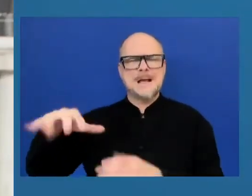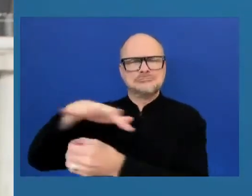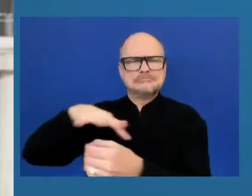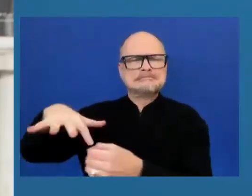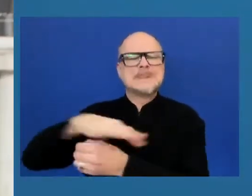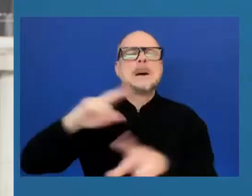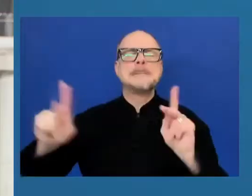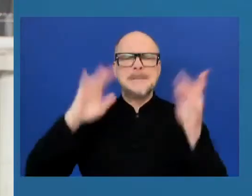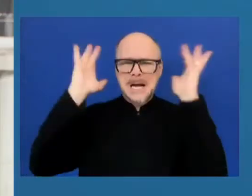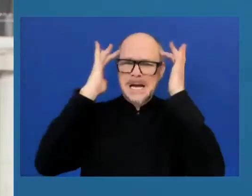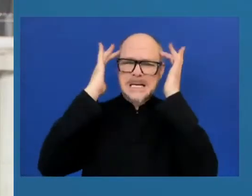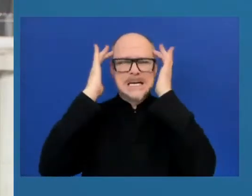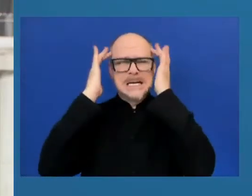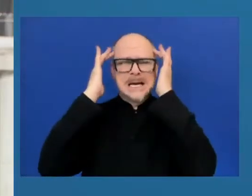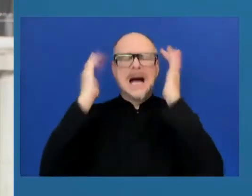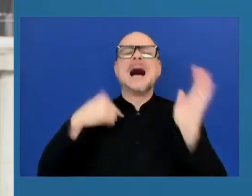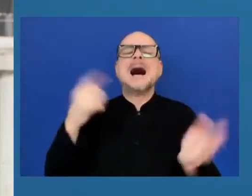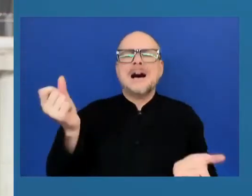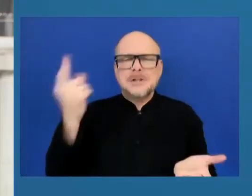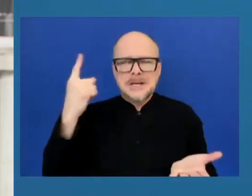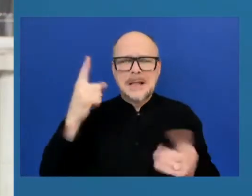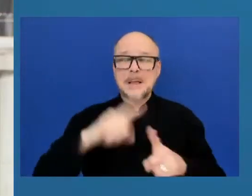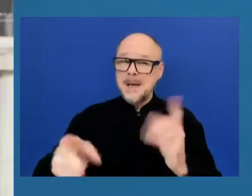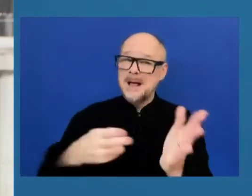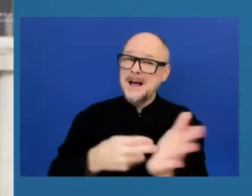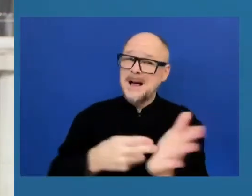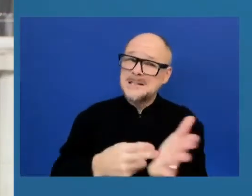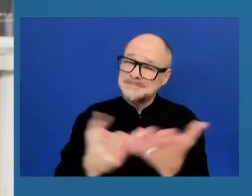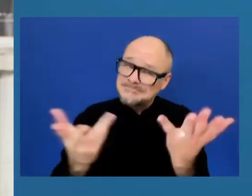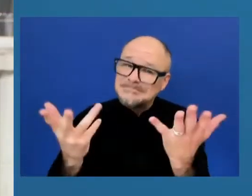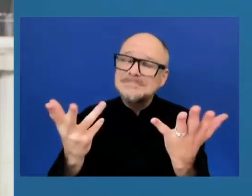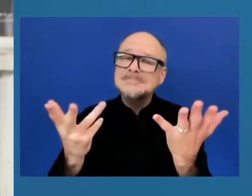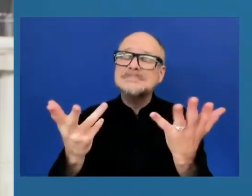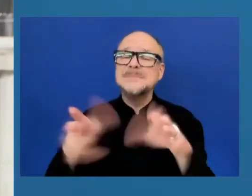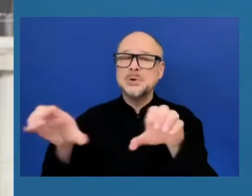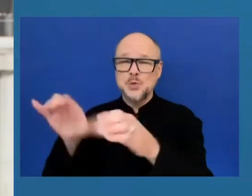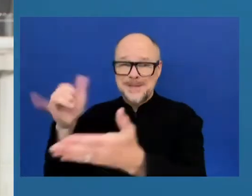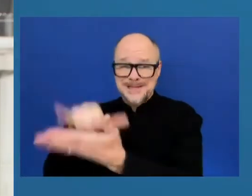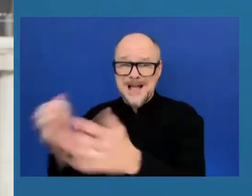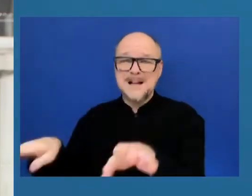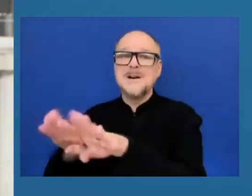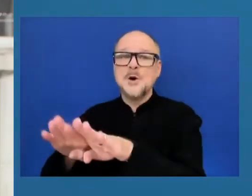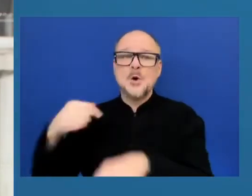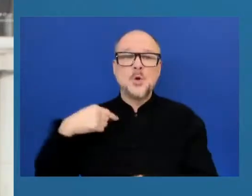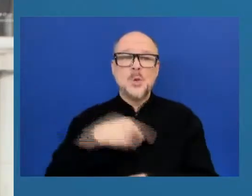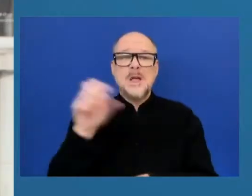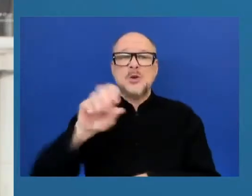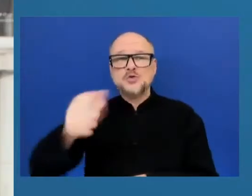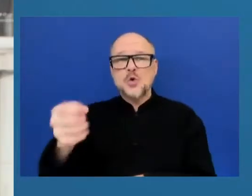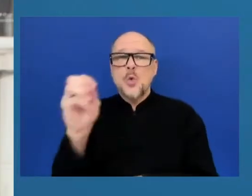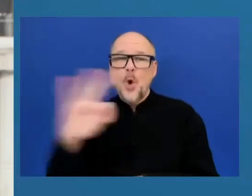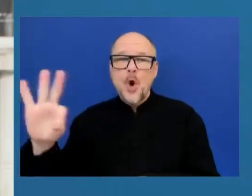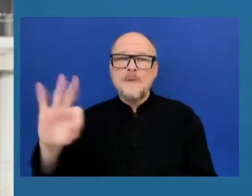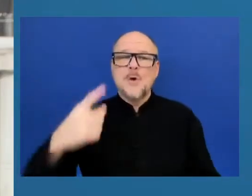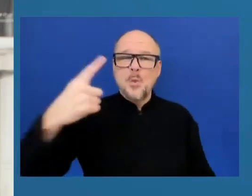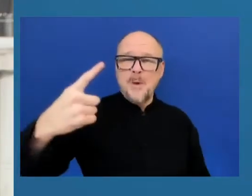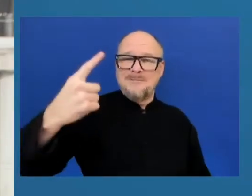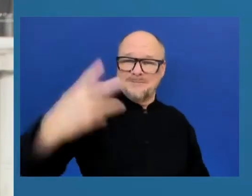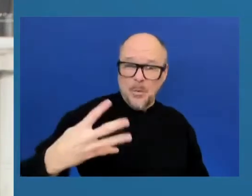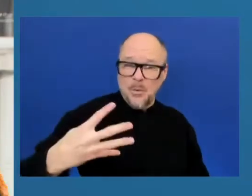it. But let's be honest, in doing that, we turned off 1/4 of New York City's